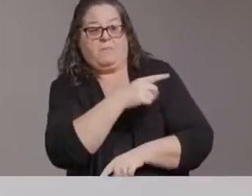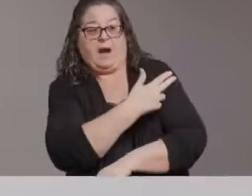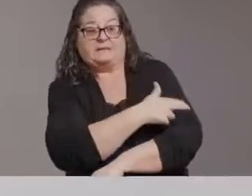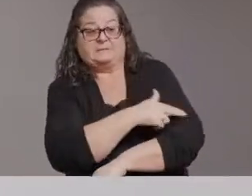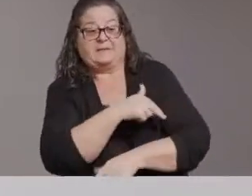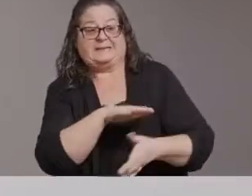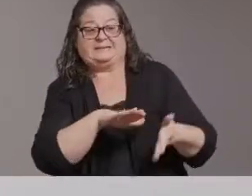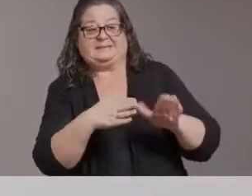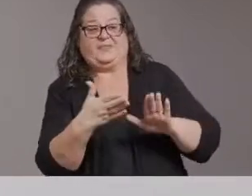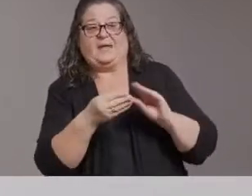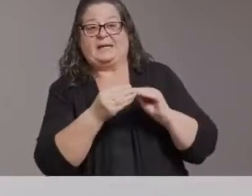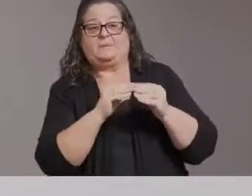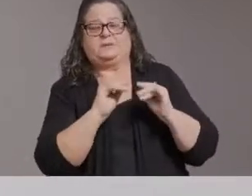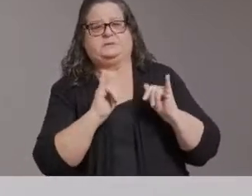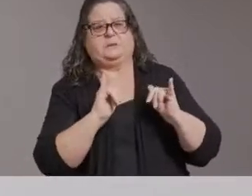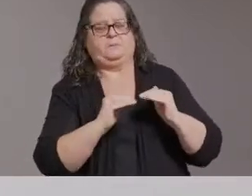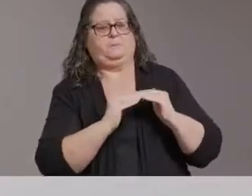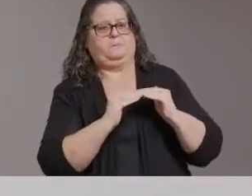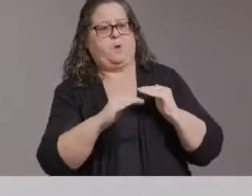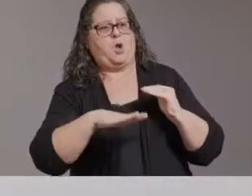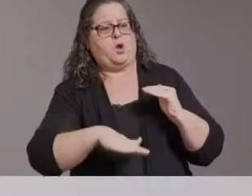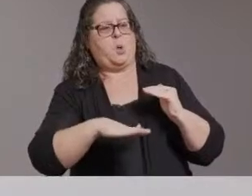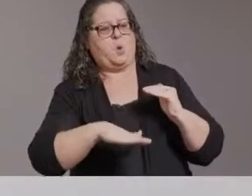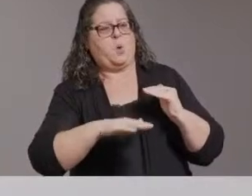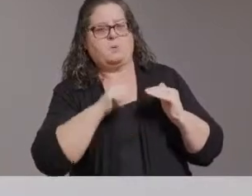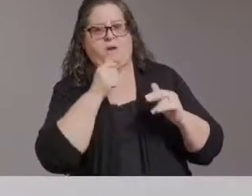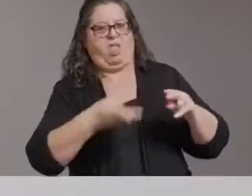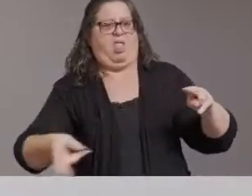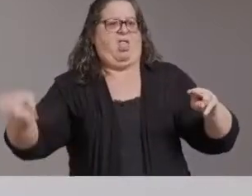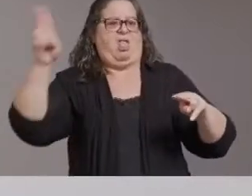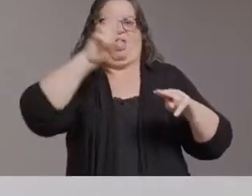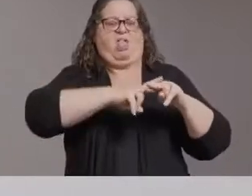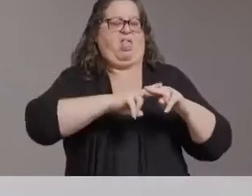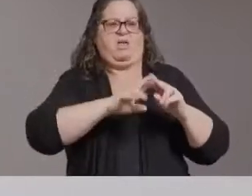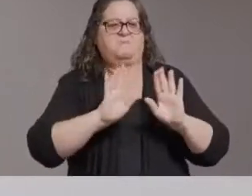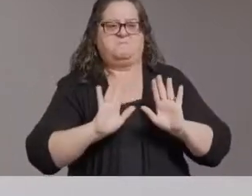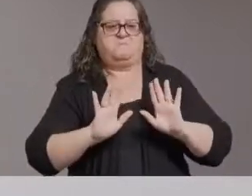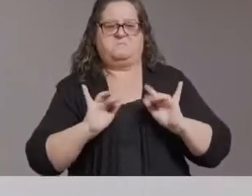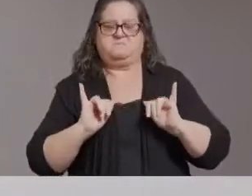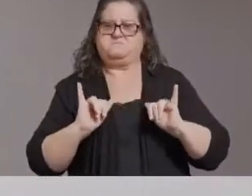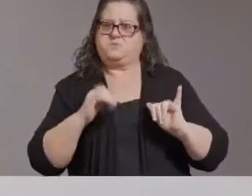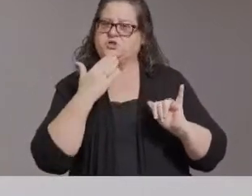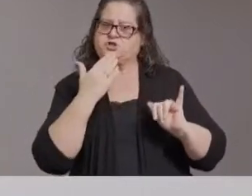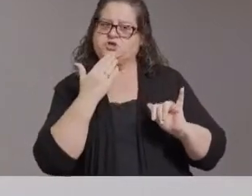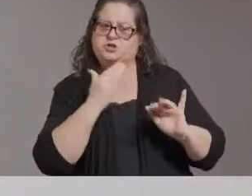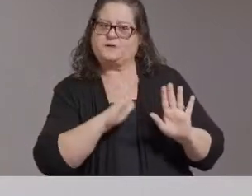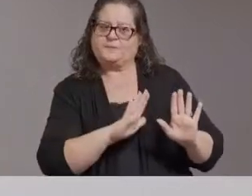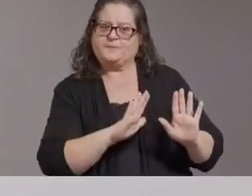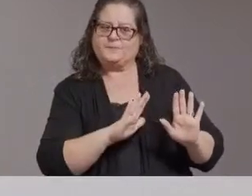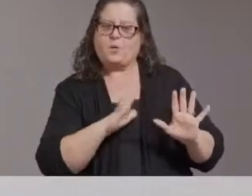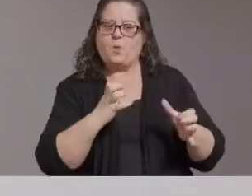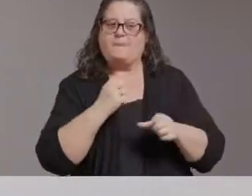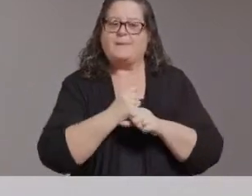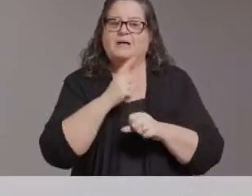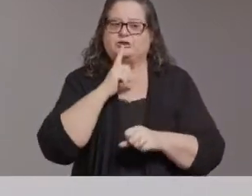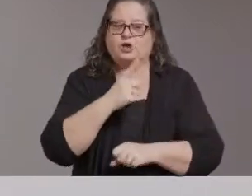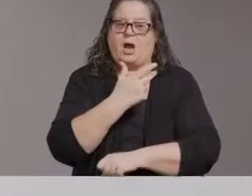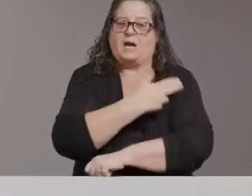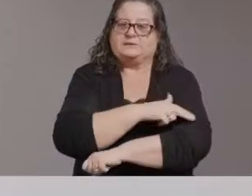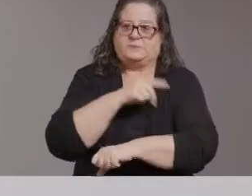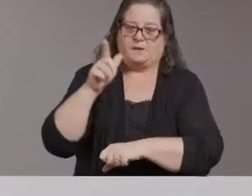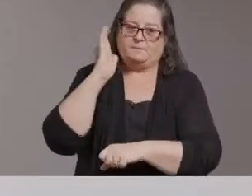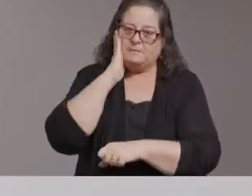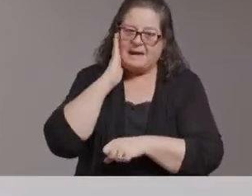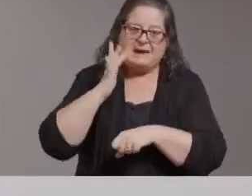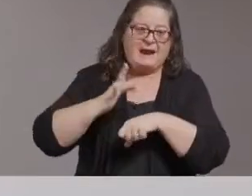or steady, and we don't see a significant increase in that, because we really want to make sure that we've got that hospital capacity and that we're